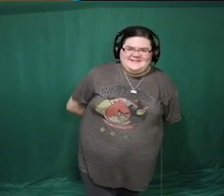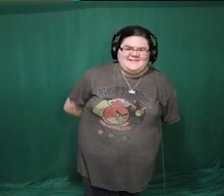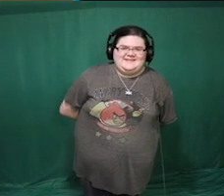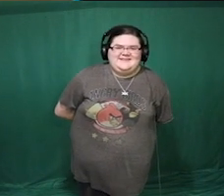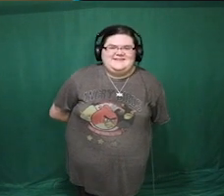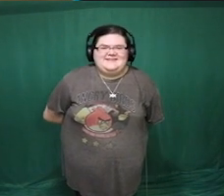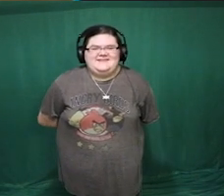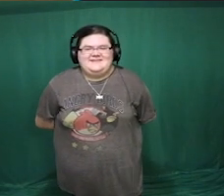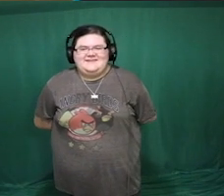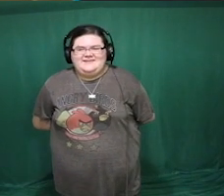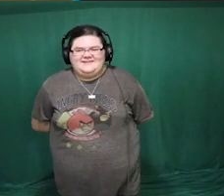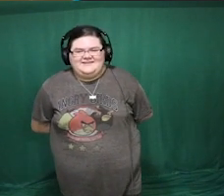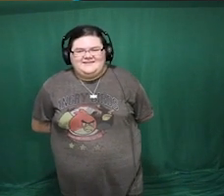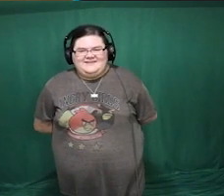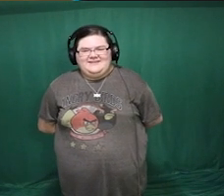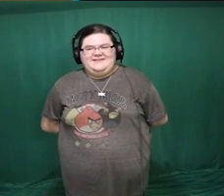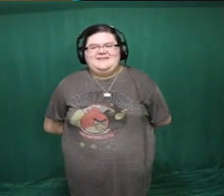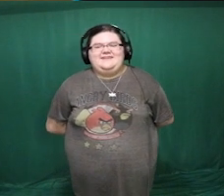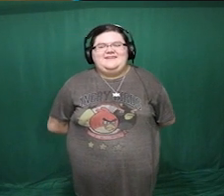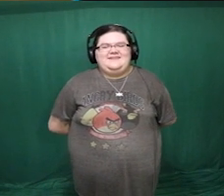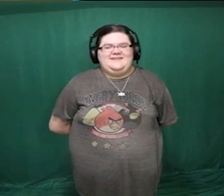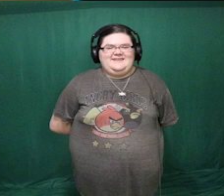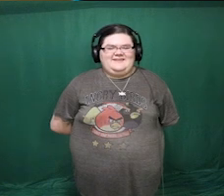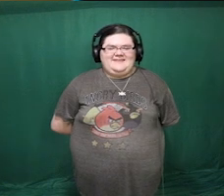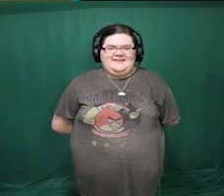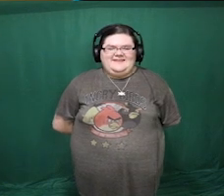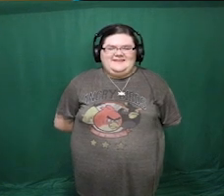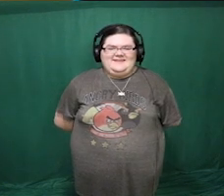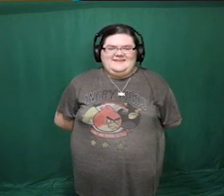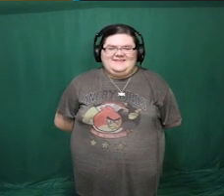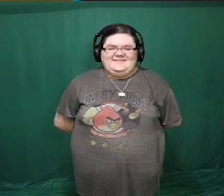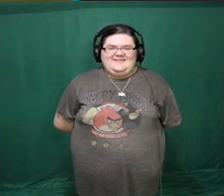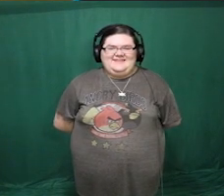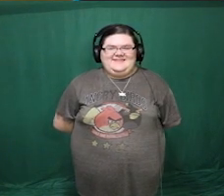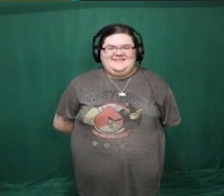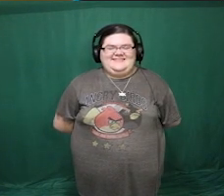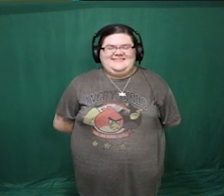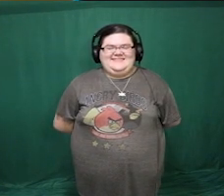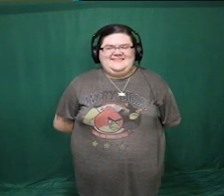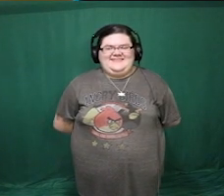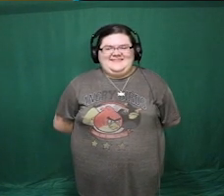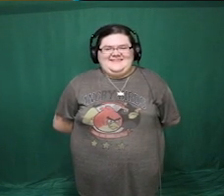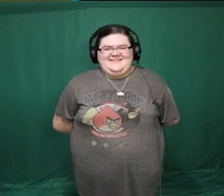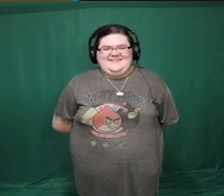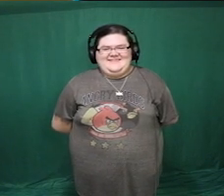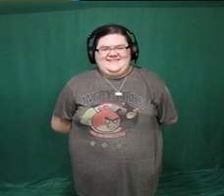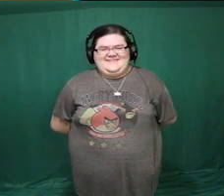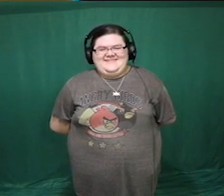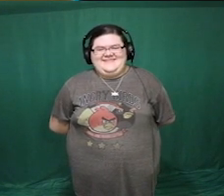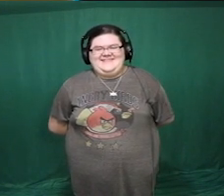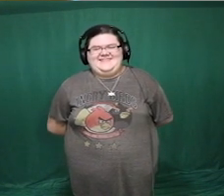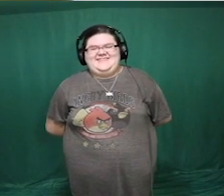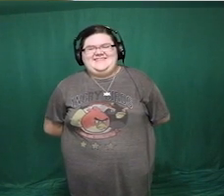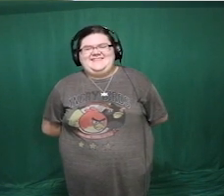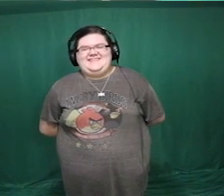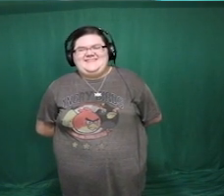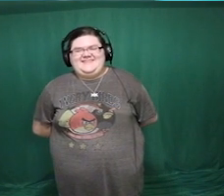Bro, he hit like a little upward deflection, bro. He didn't know what he wasn't too sure.